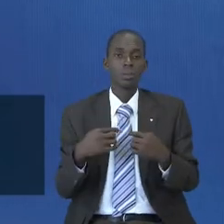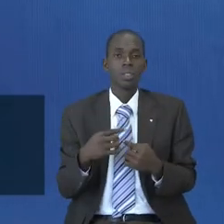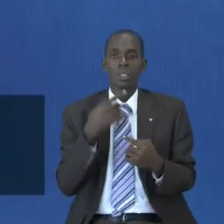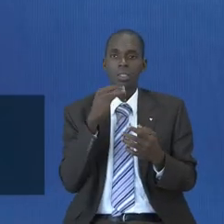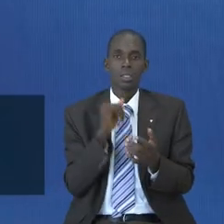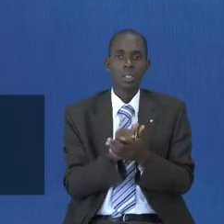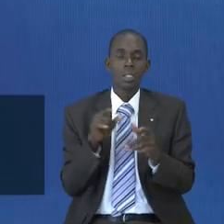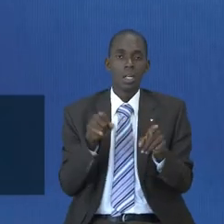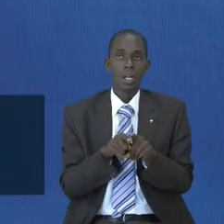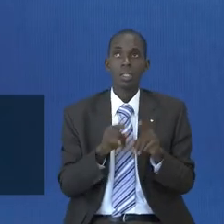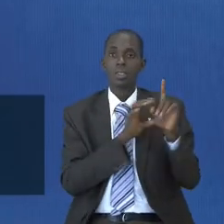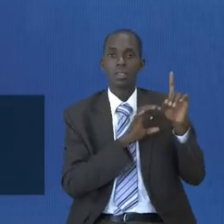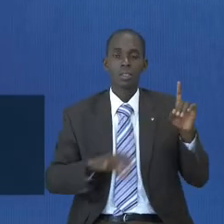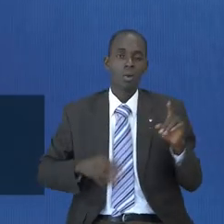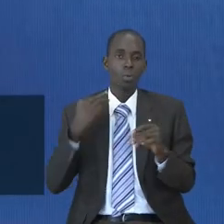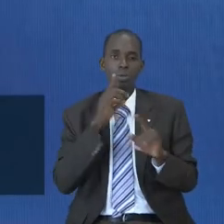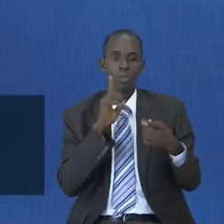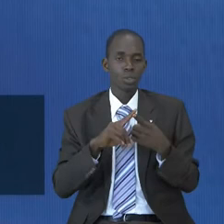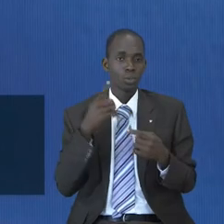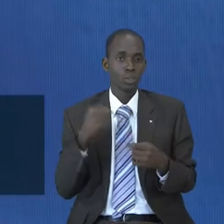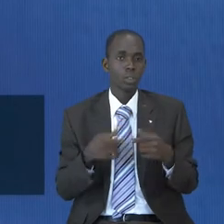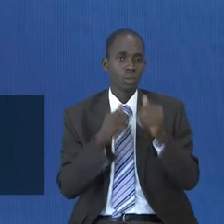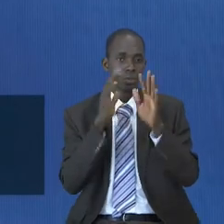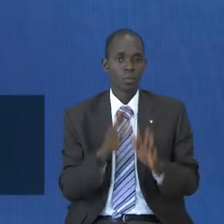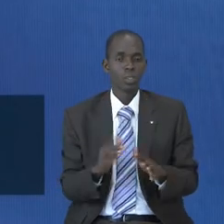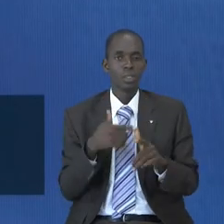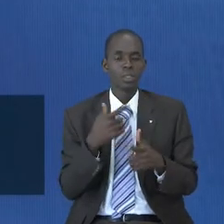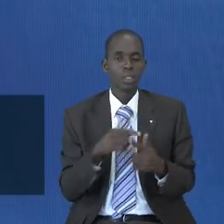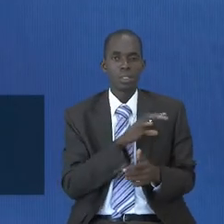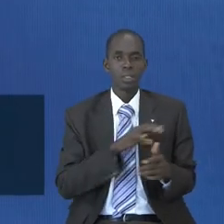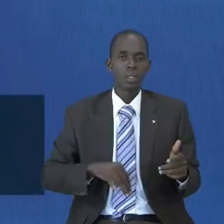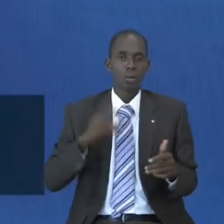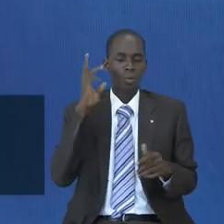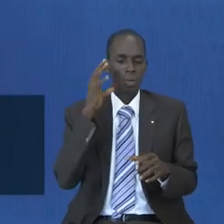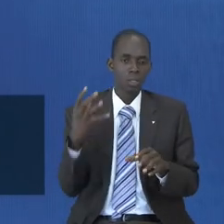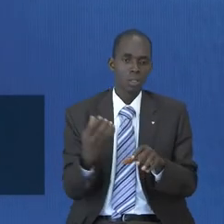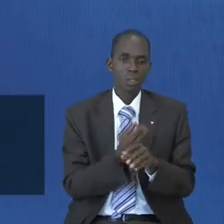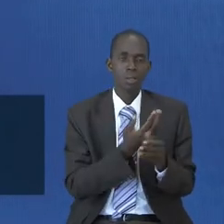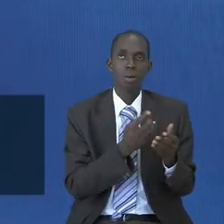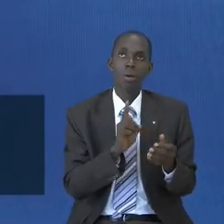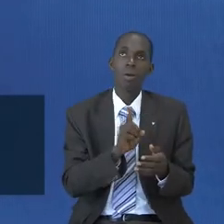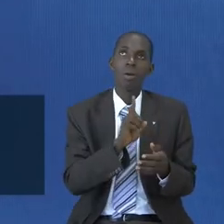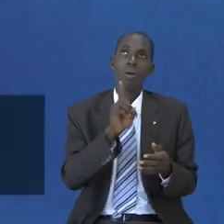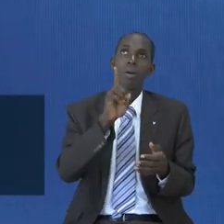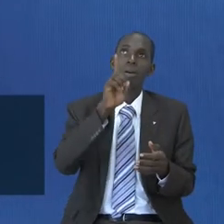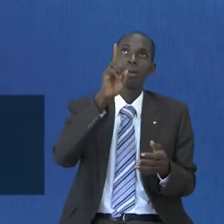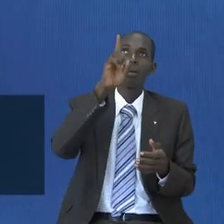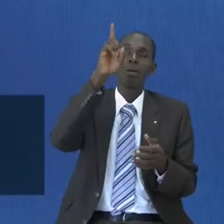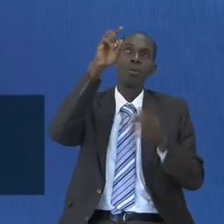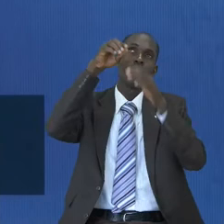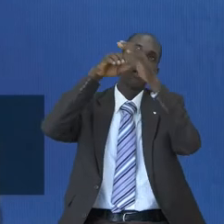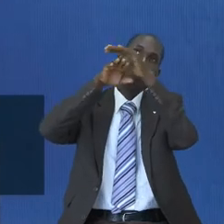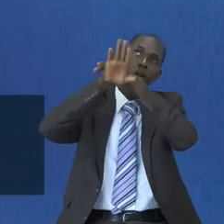he was talking to his disciples, then he was received up and he was going up and went